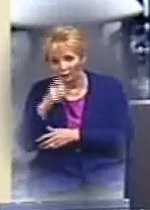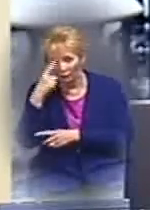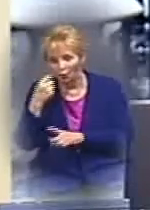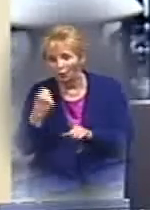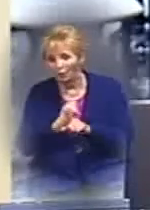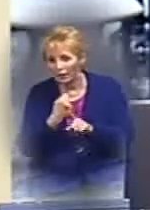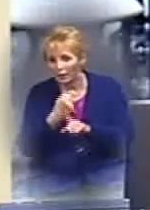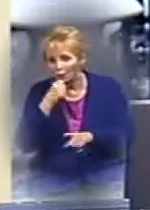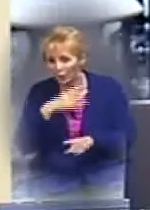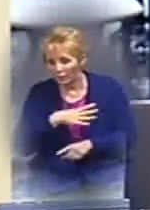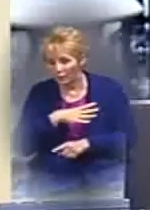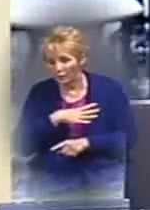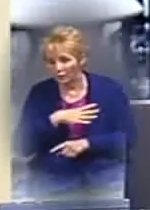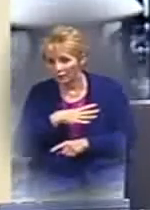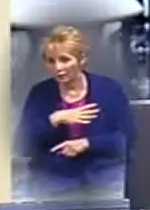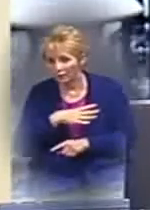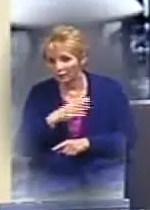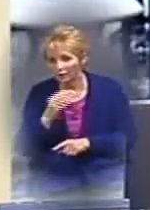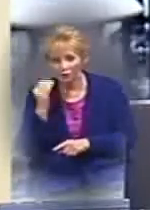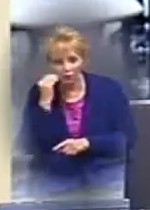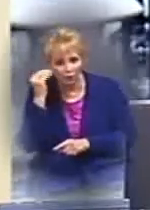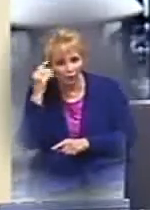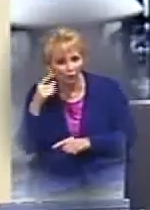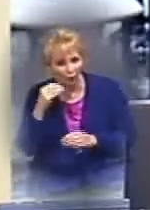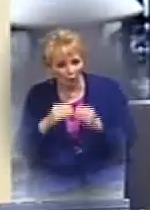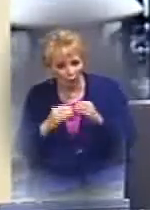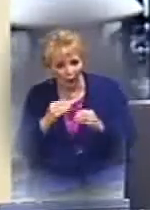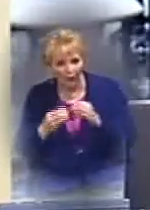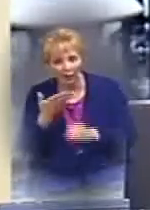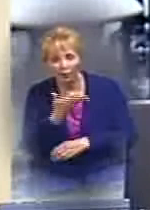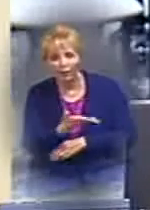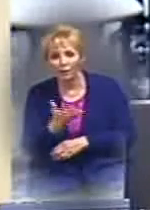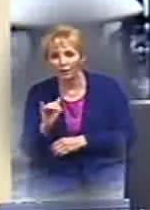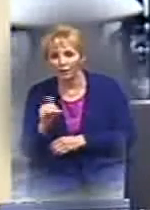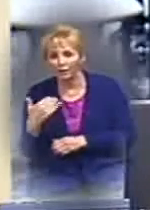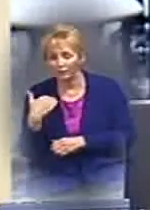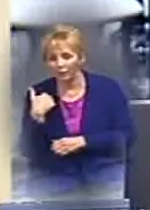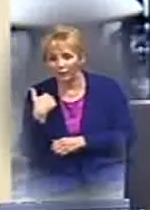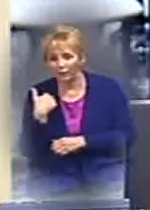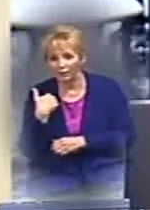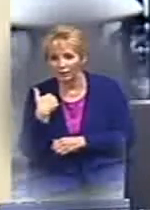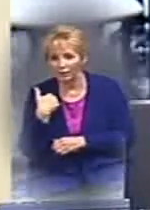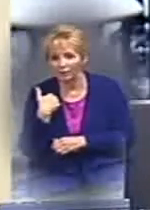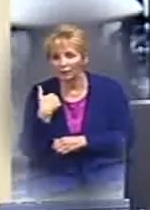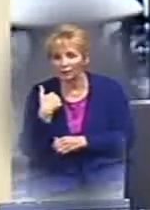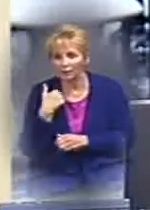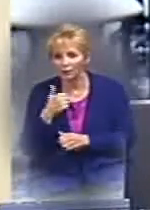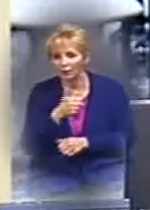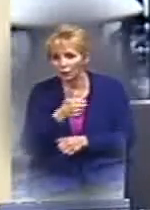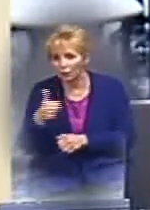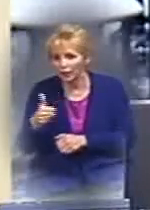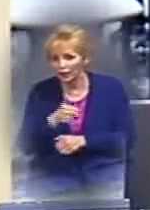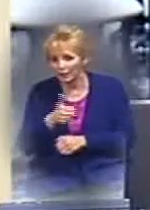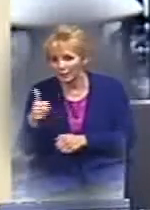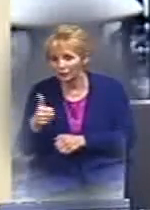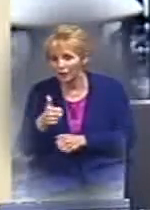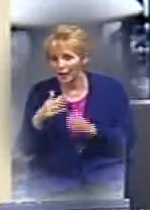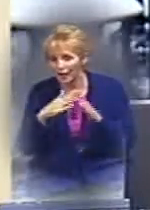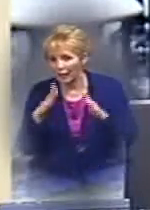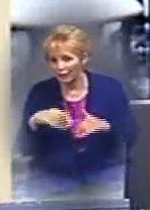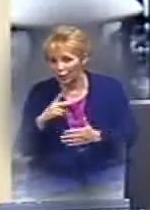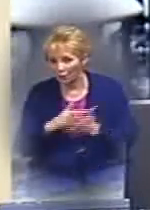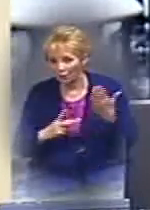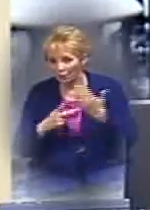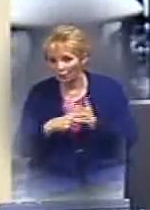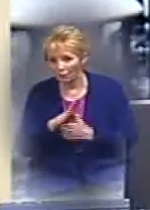women's shelter, we've helped with repairs to there, and they also have a transitional housing program, and we've helped fund that. The